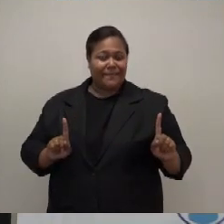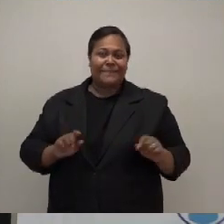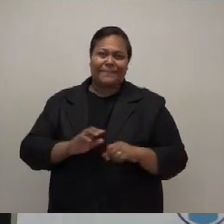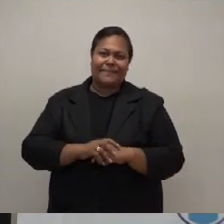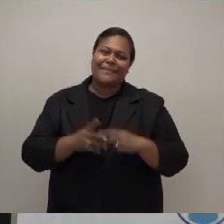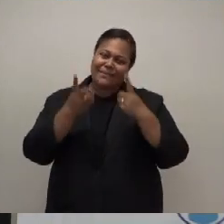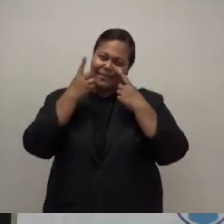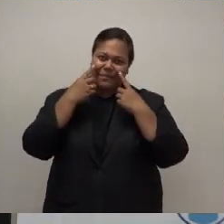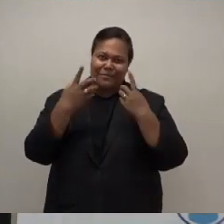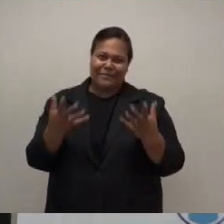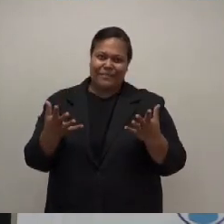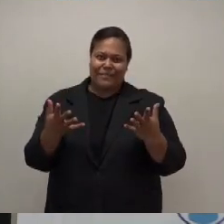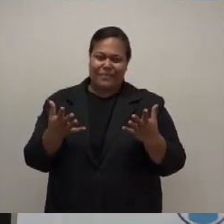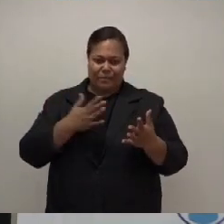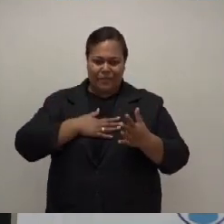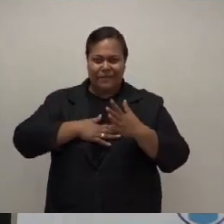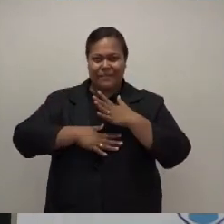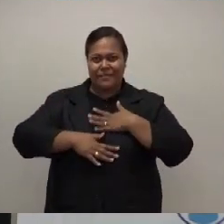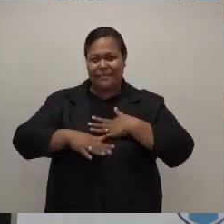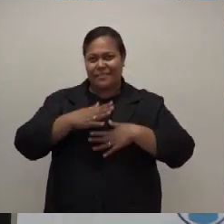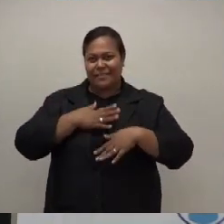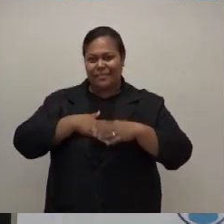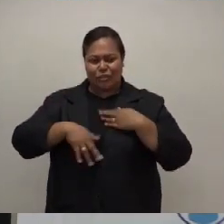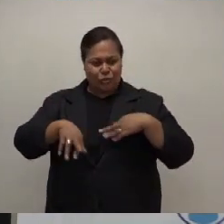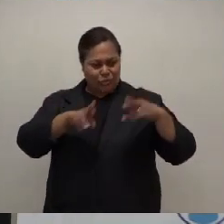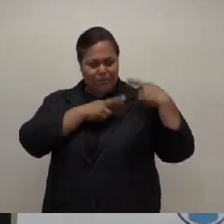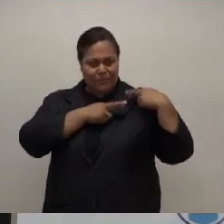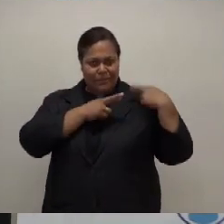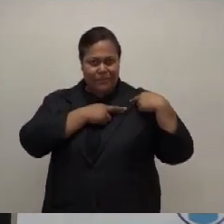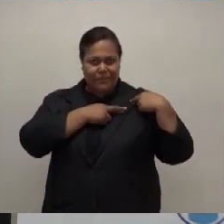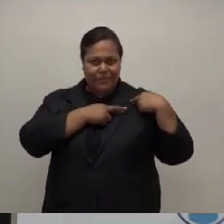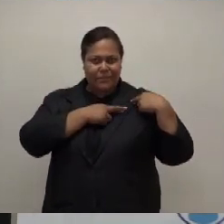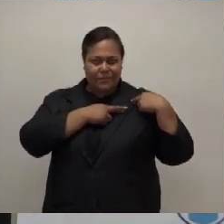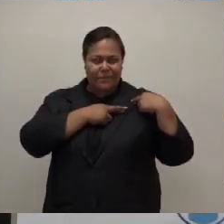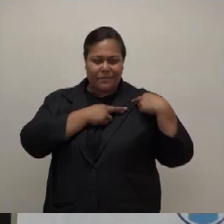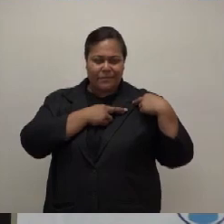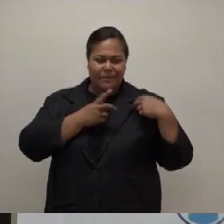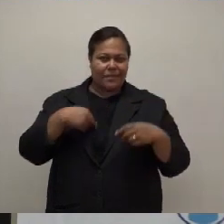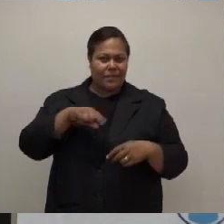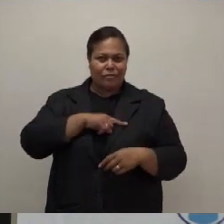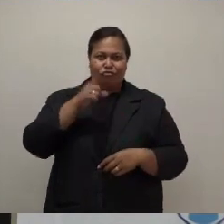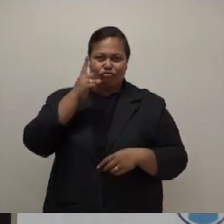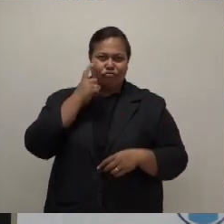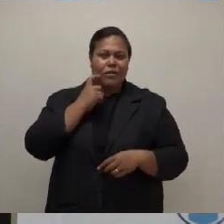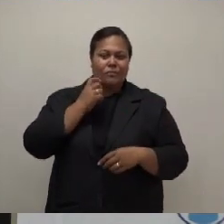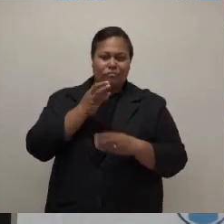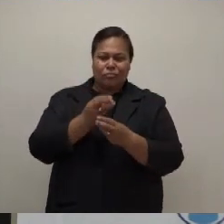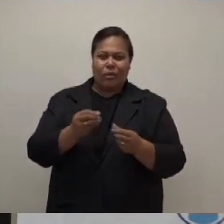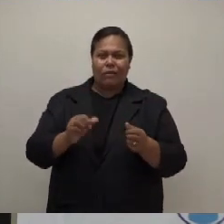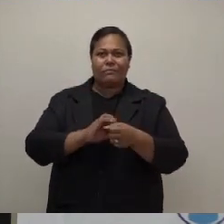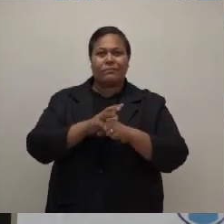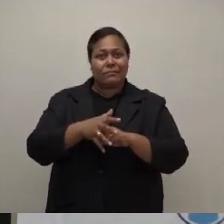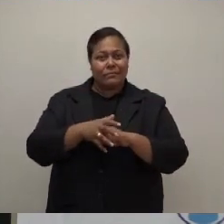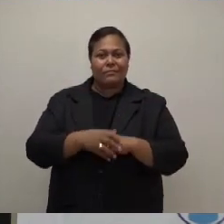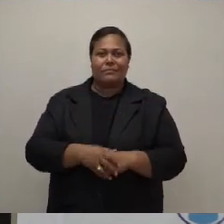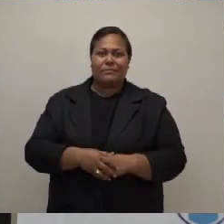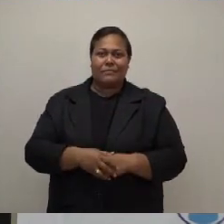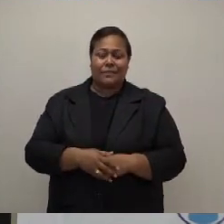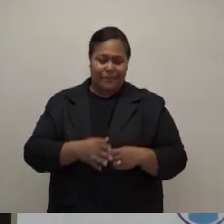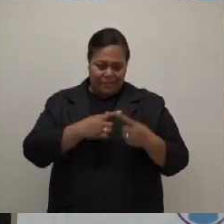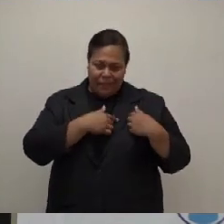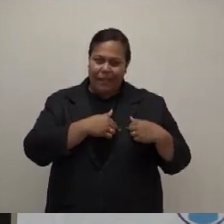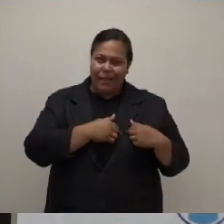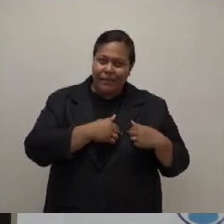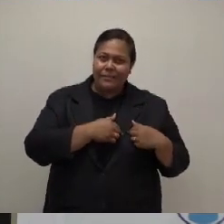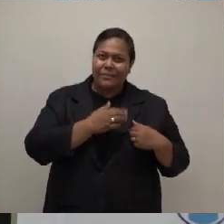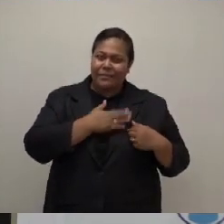demonstrated the virtues of patience and responsibility in combating this deadly disease. From the bottom of my heart, thank you